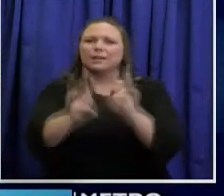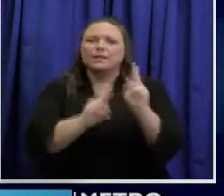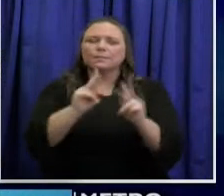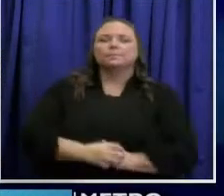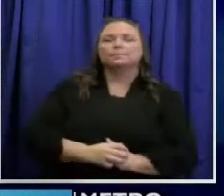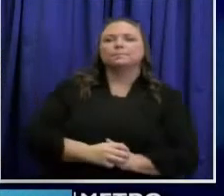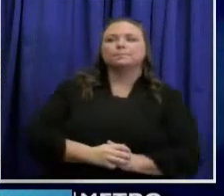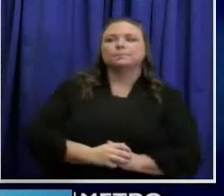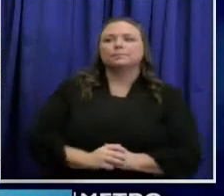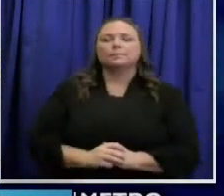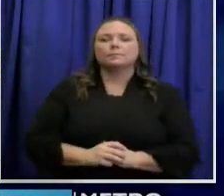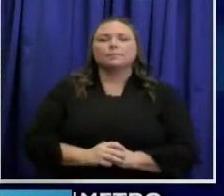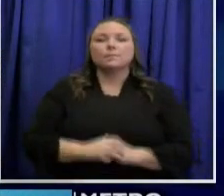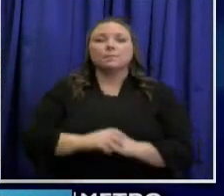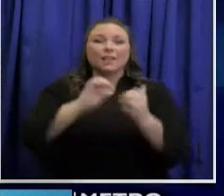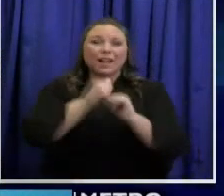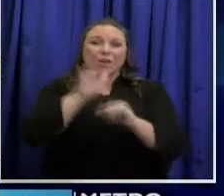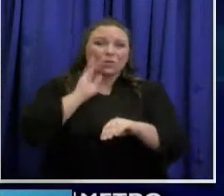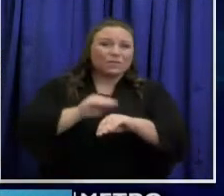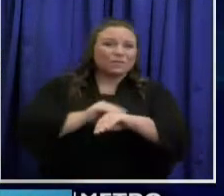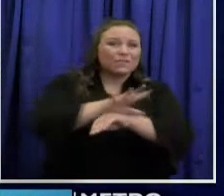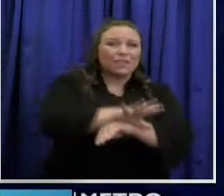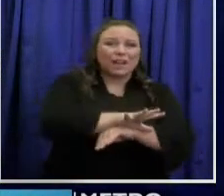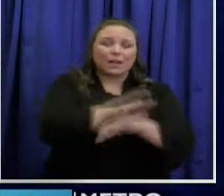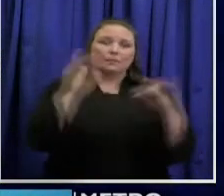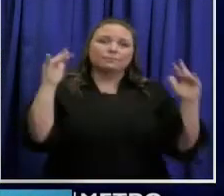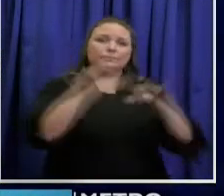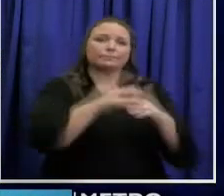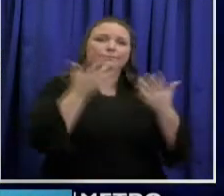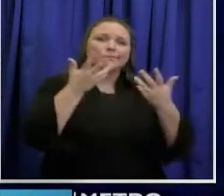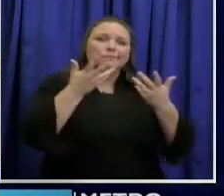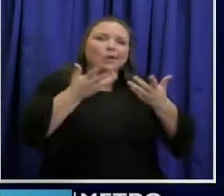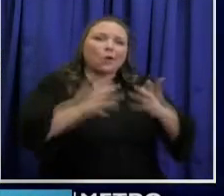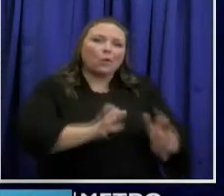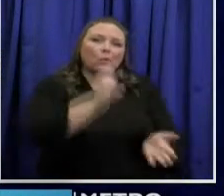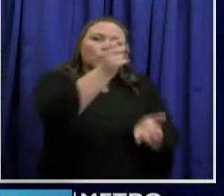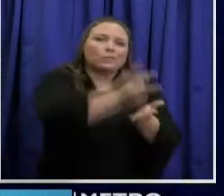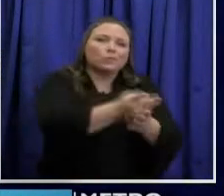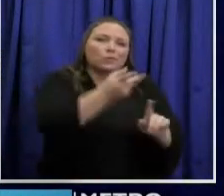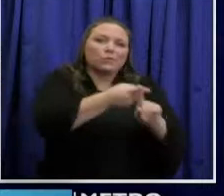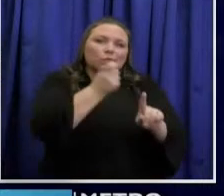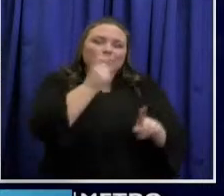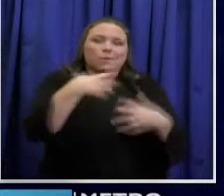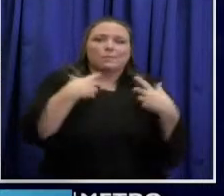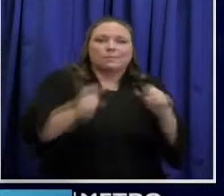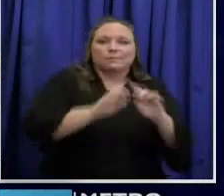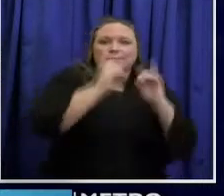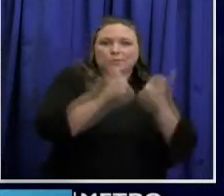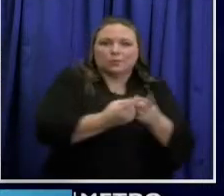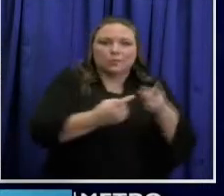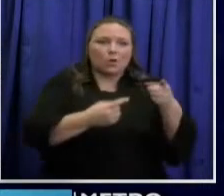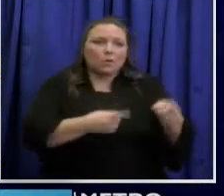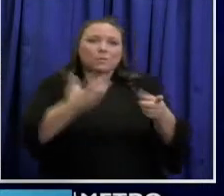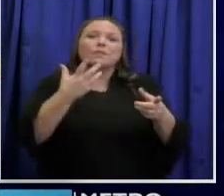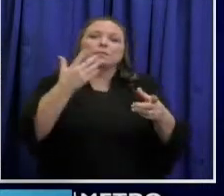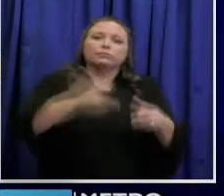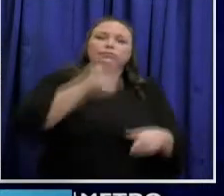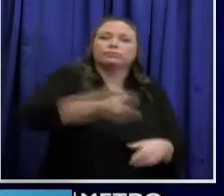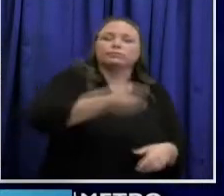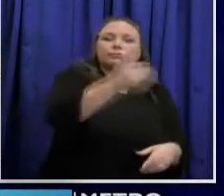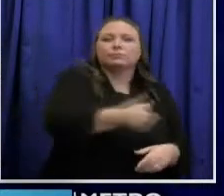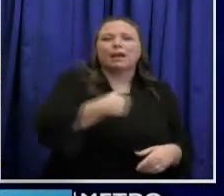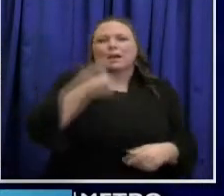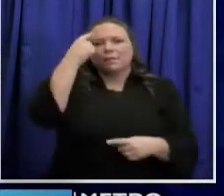affect gatherings that have already been approved by the health department that are fairly regular? I'm thinking